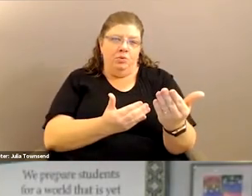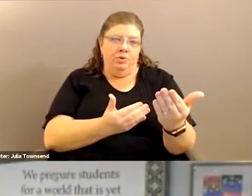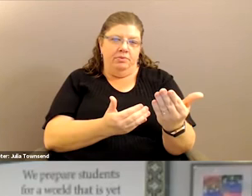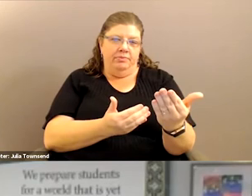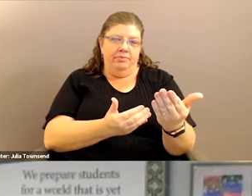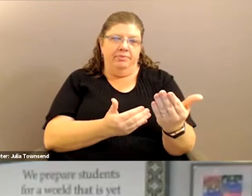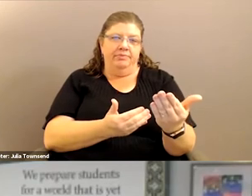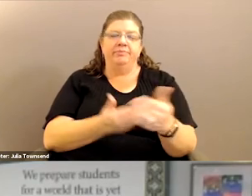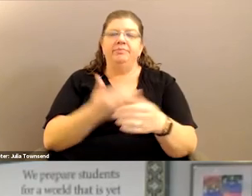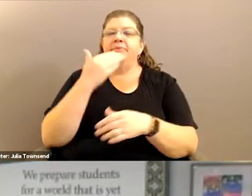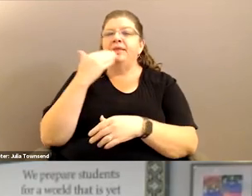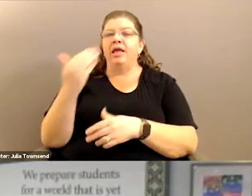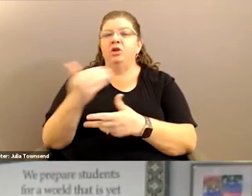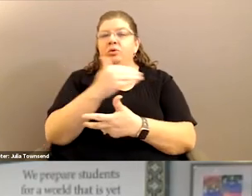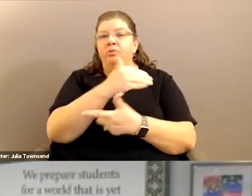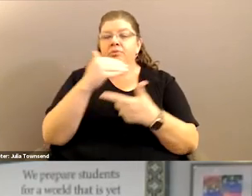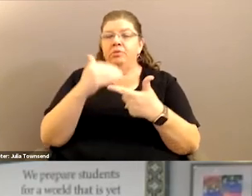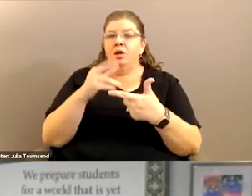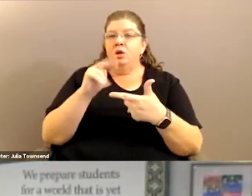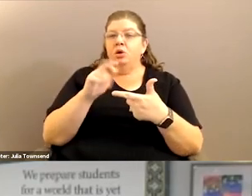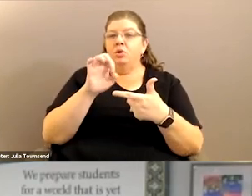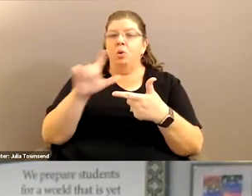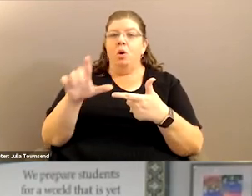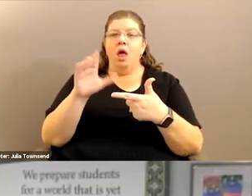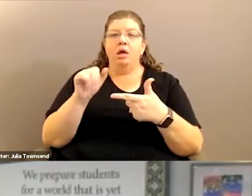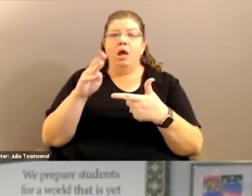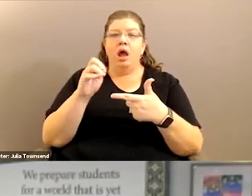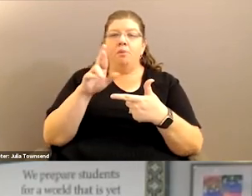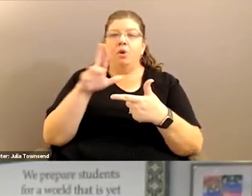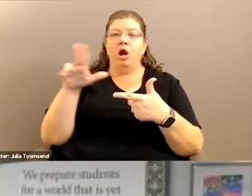thank you the next speaker is noelle cabrera